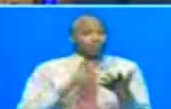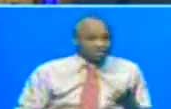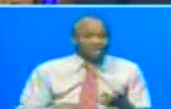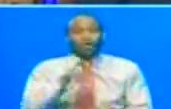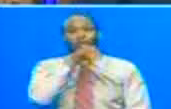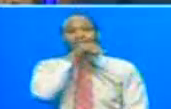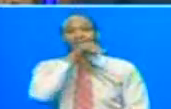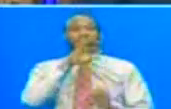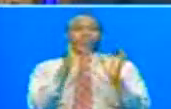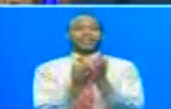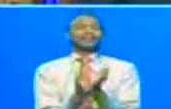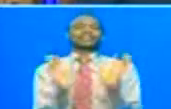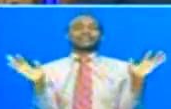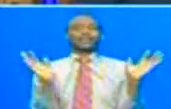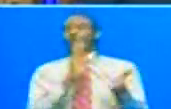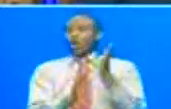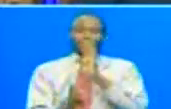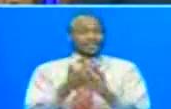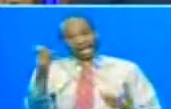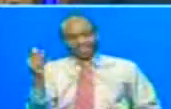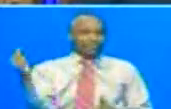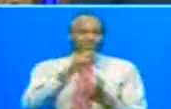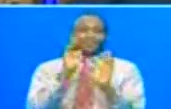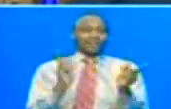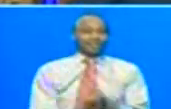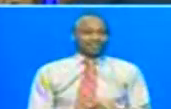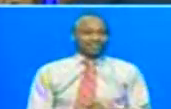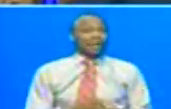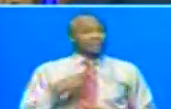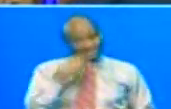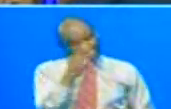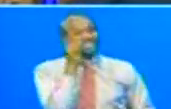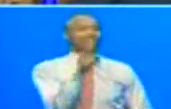Odinga family. But nobody else. So that, I had to take that swipe. Mm.